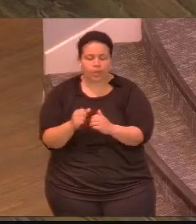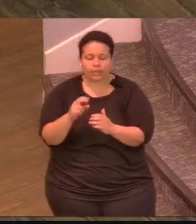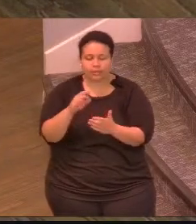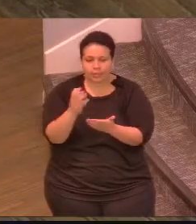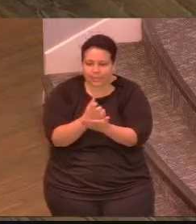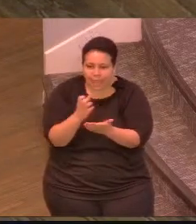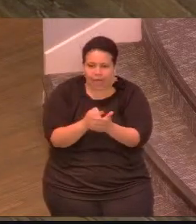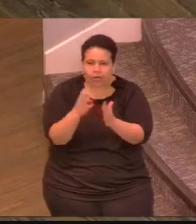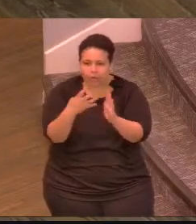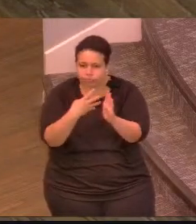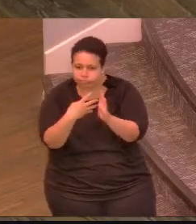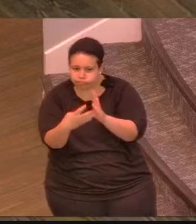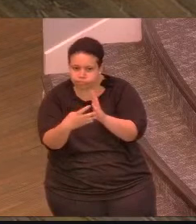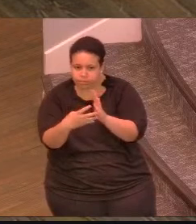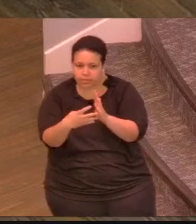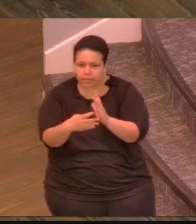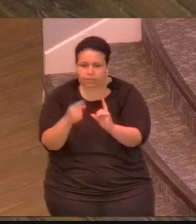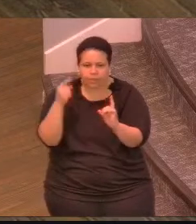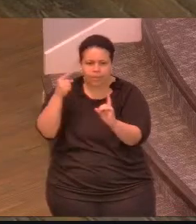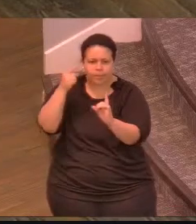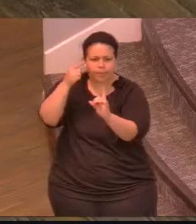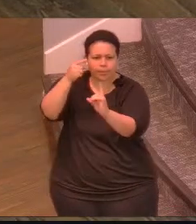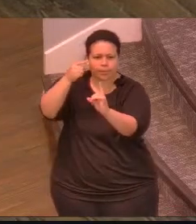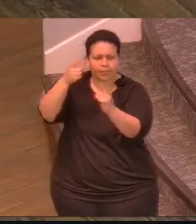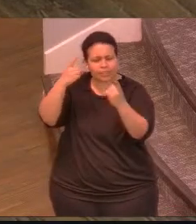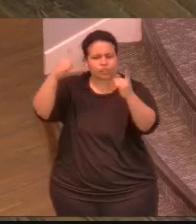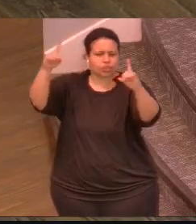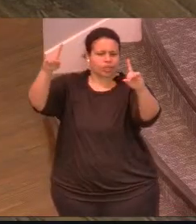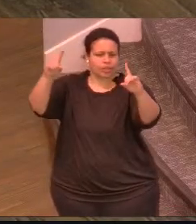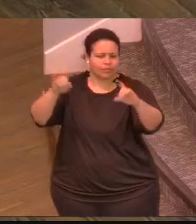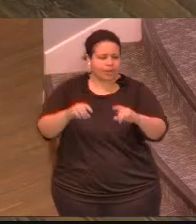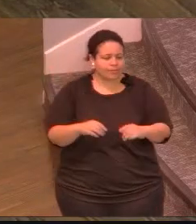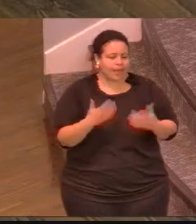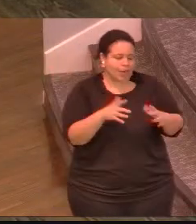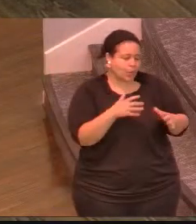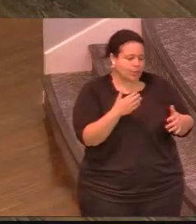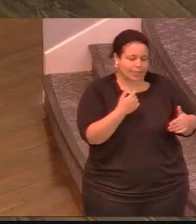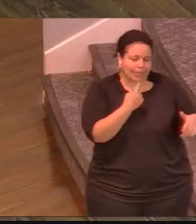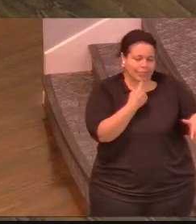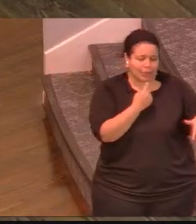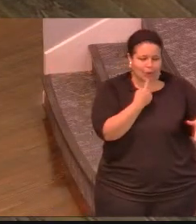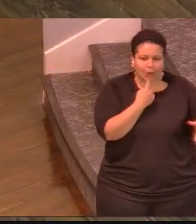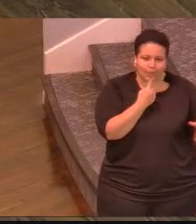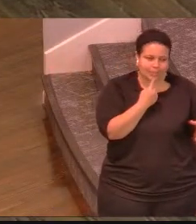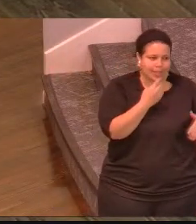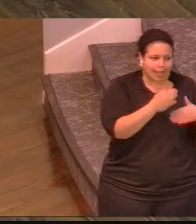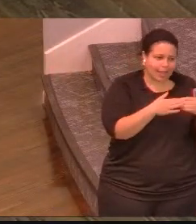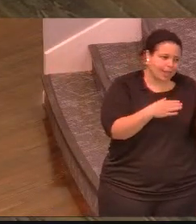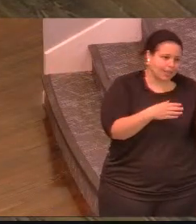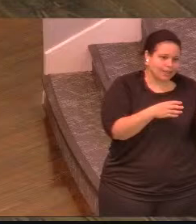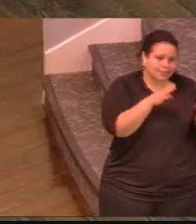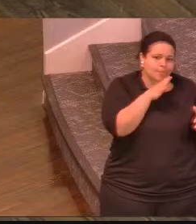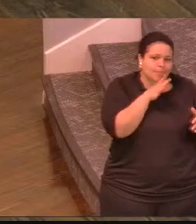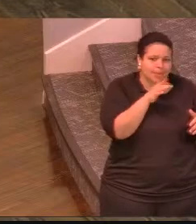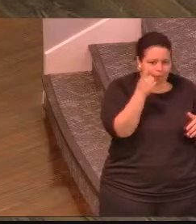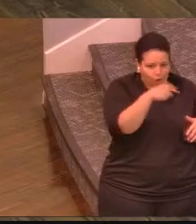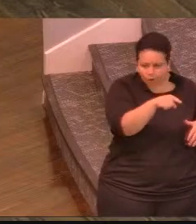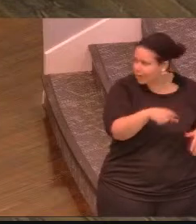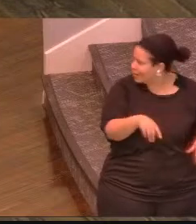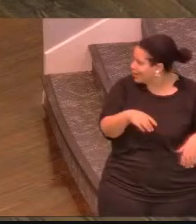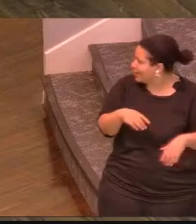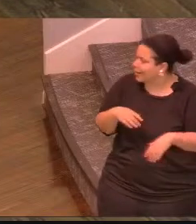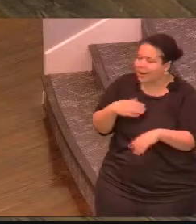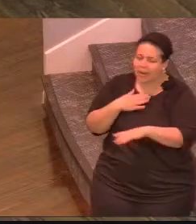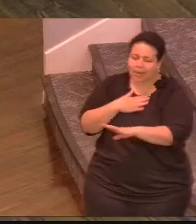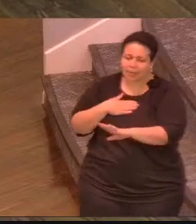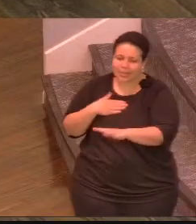to reach the different goals that we have. So I don't want to speak on her behalf, but she's going to touch on that in the next presentation. No. We've been talking about